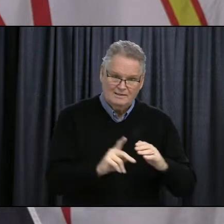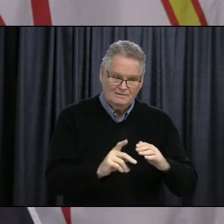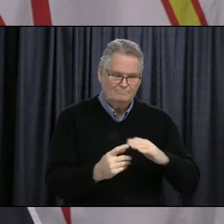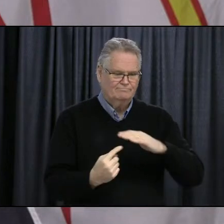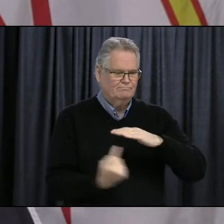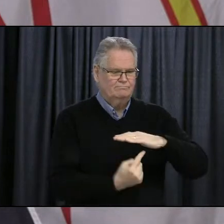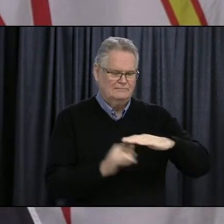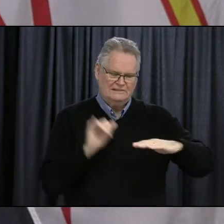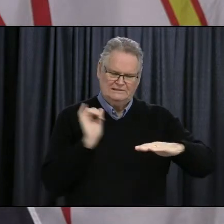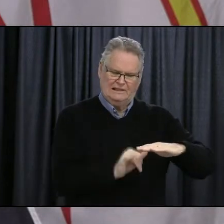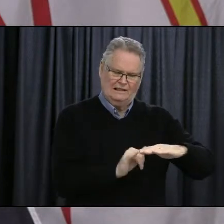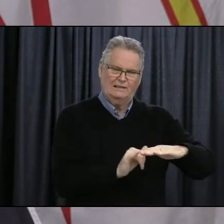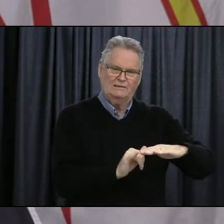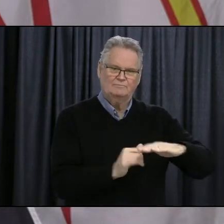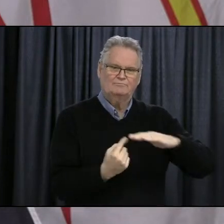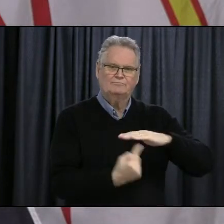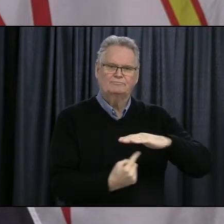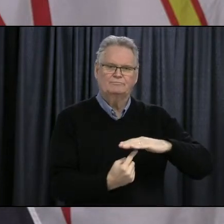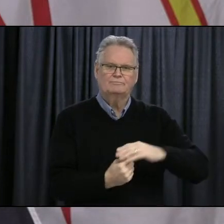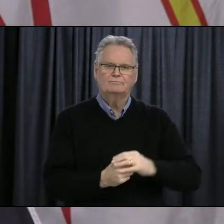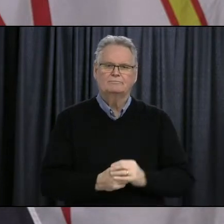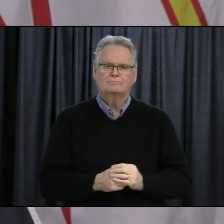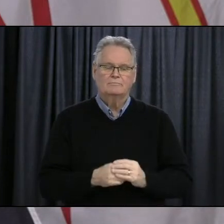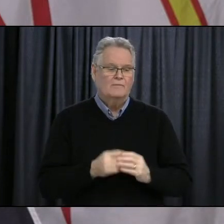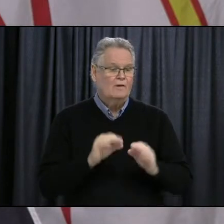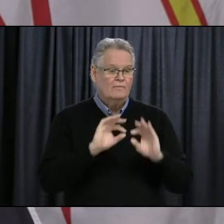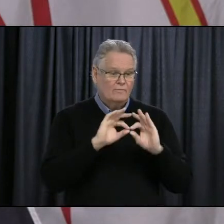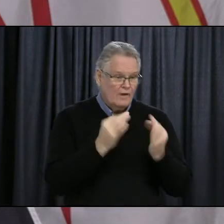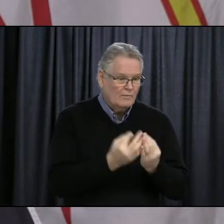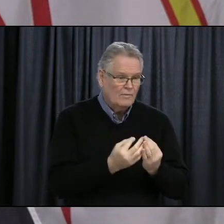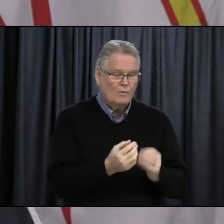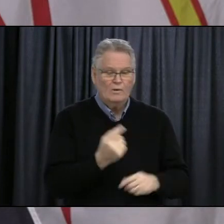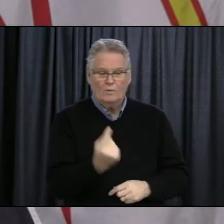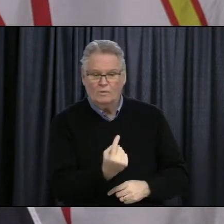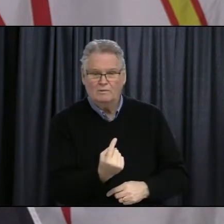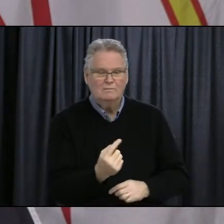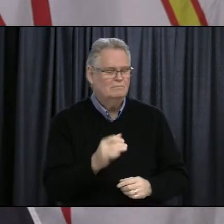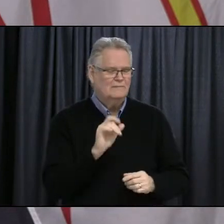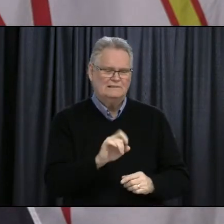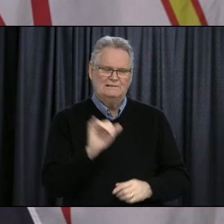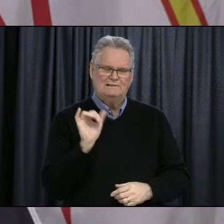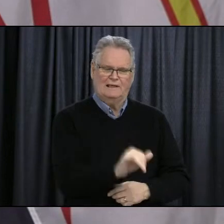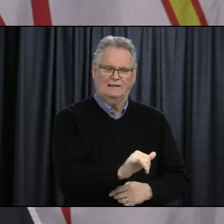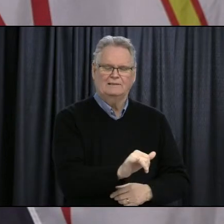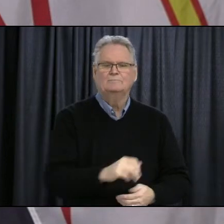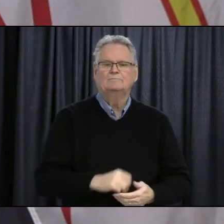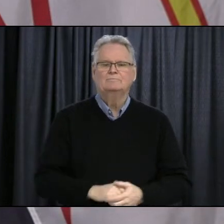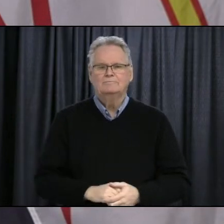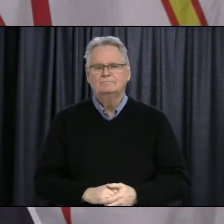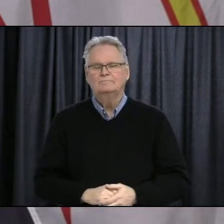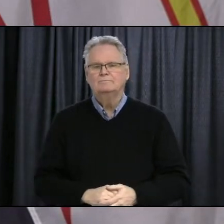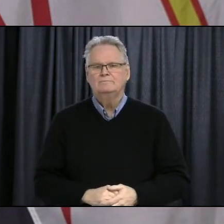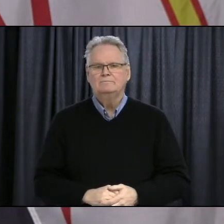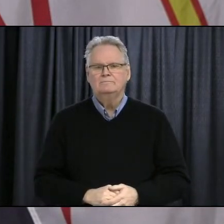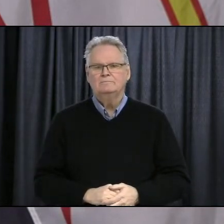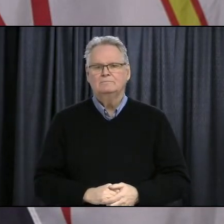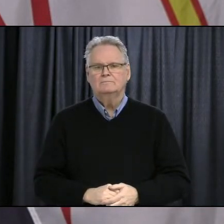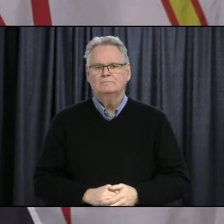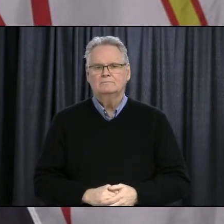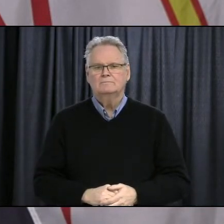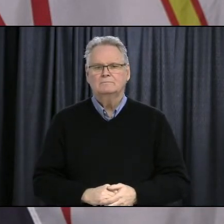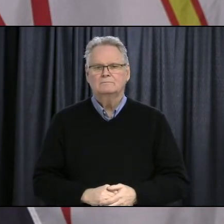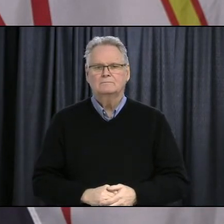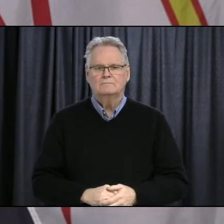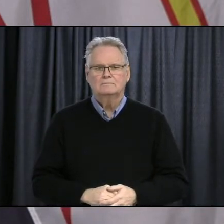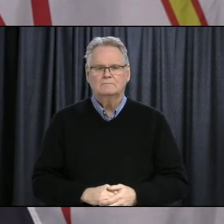travelers in self-isolation are contacted to ensure they are aware of and abiding by the requirements. And any traveler deemed to be